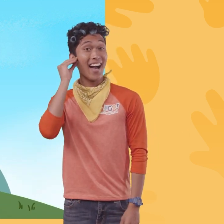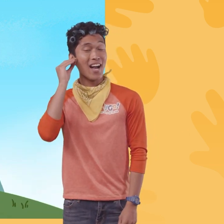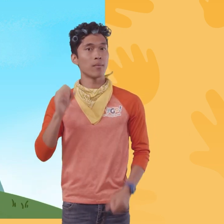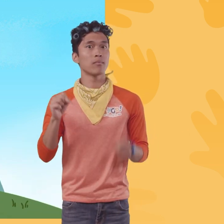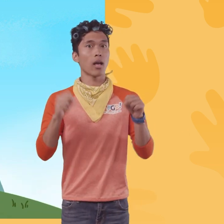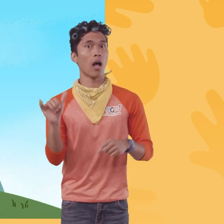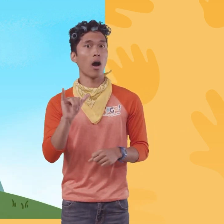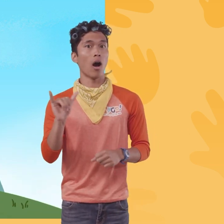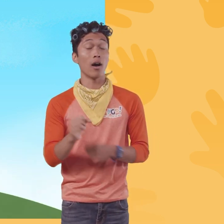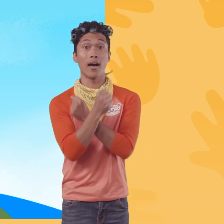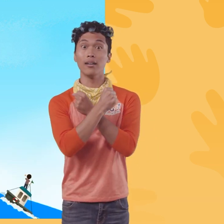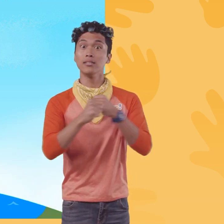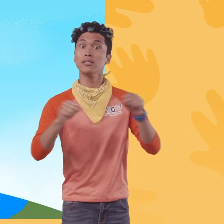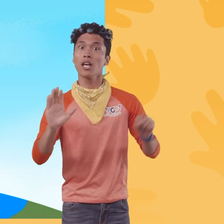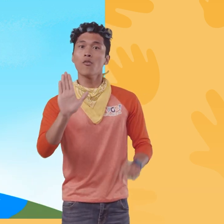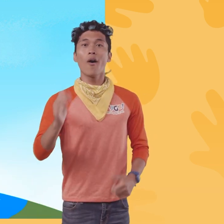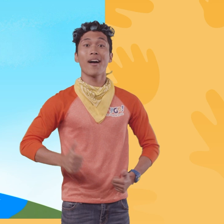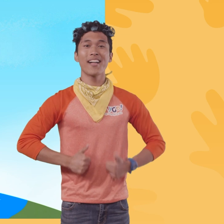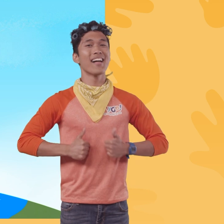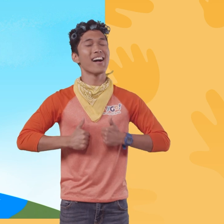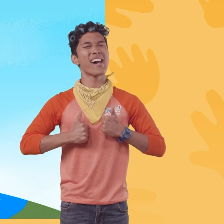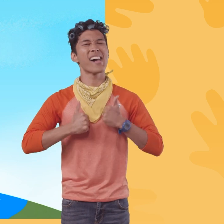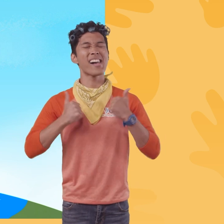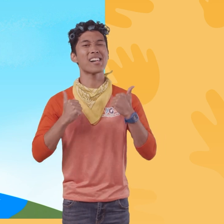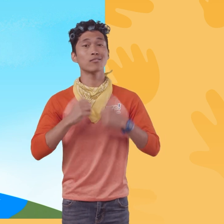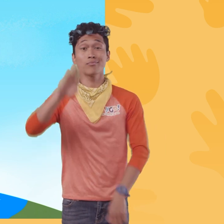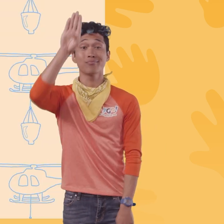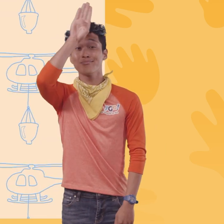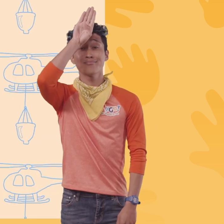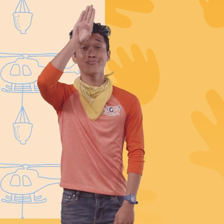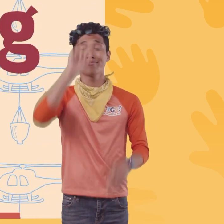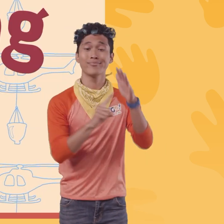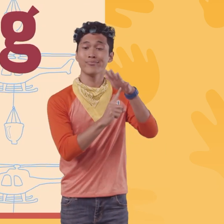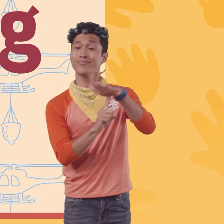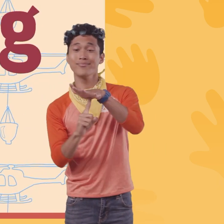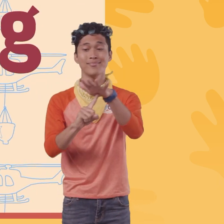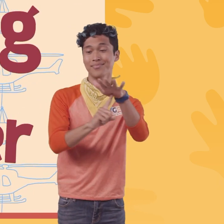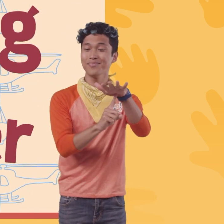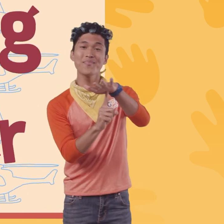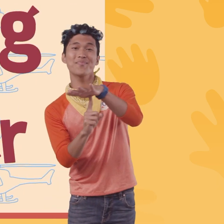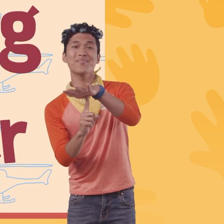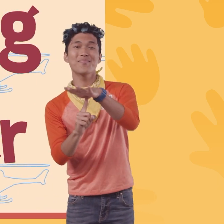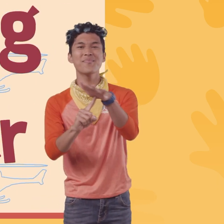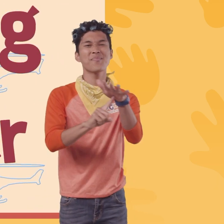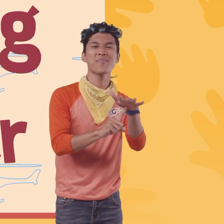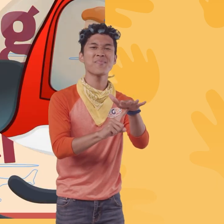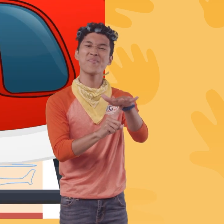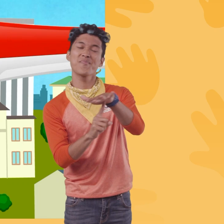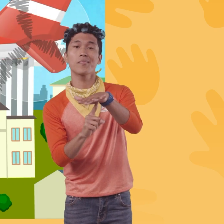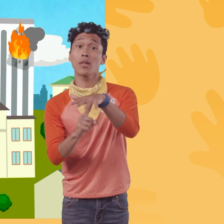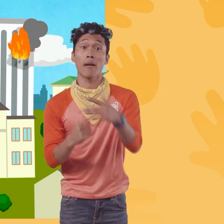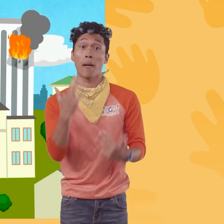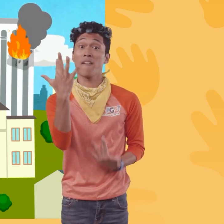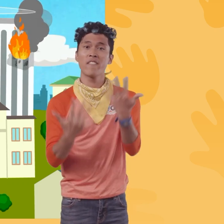your home. It can even save your life. It's a firefighting